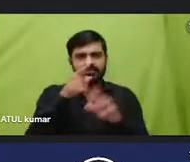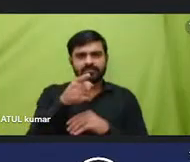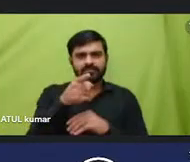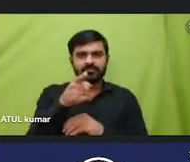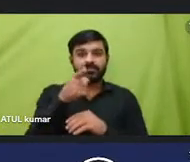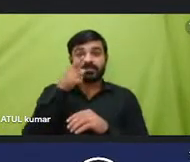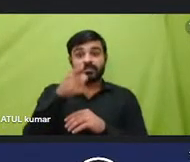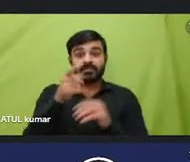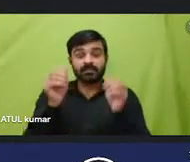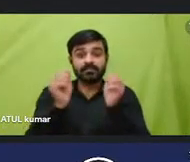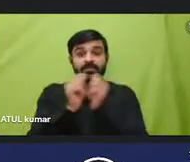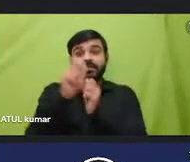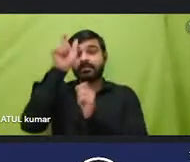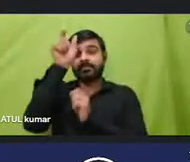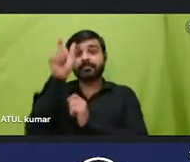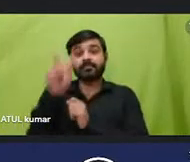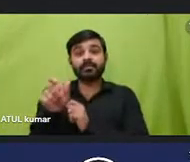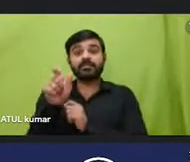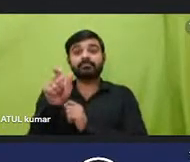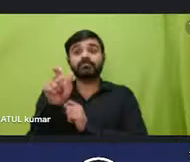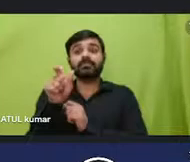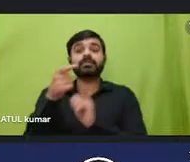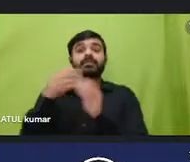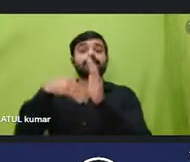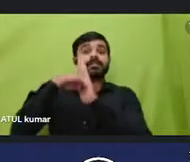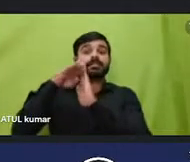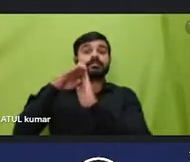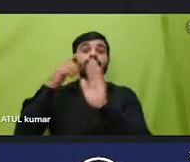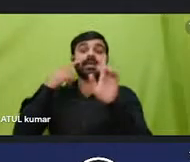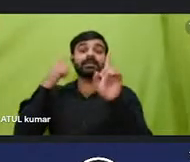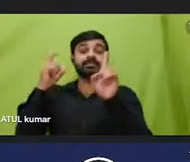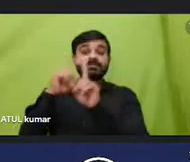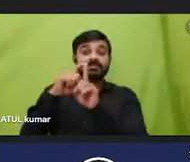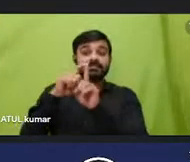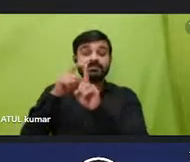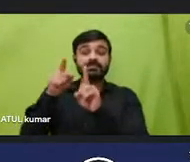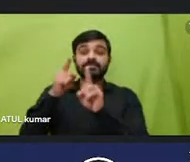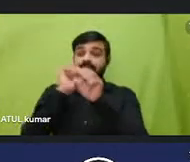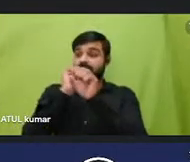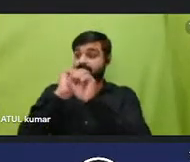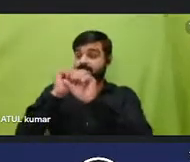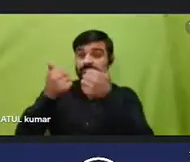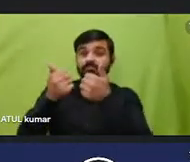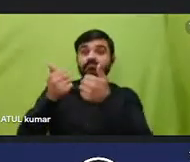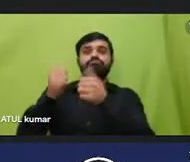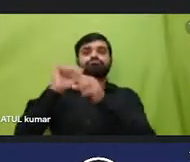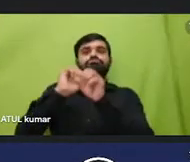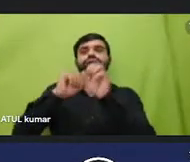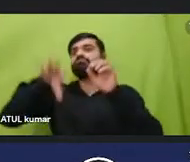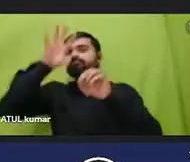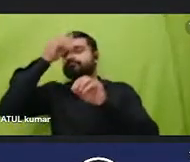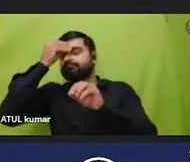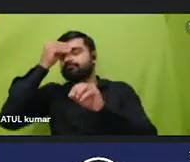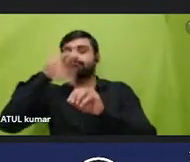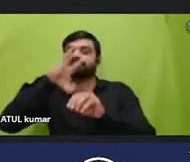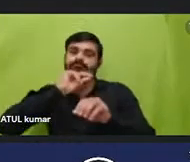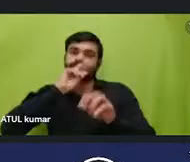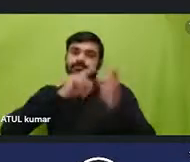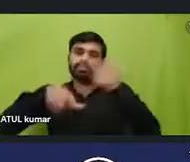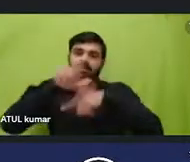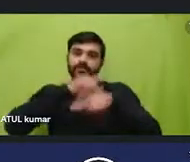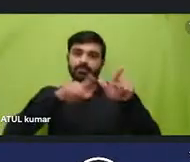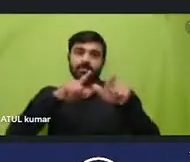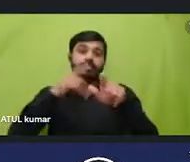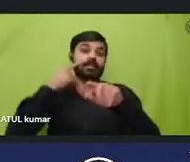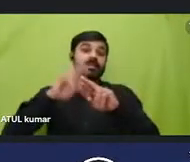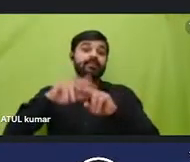would this person's level of intellectual ability enable them to learn spoken language if they weren't